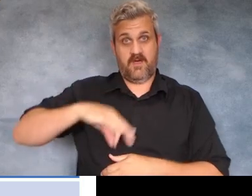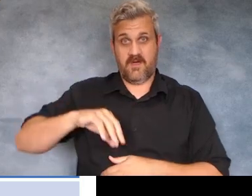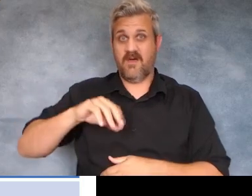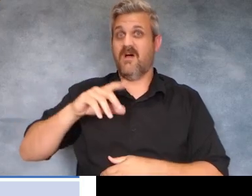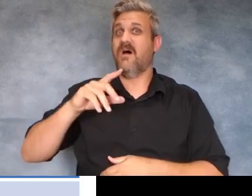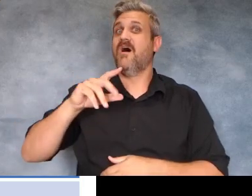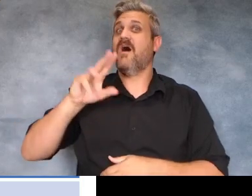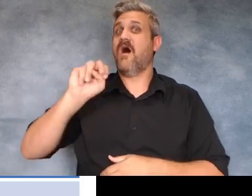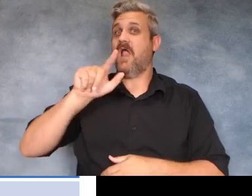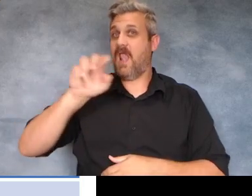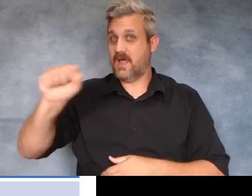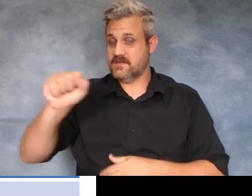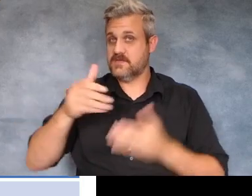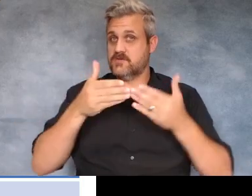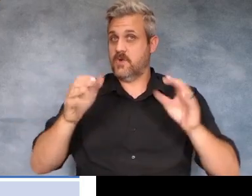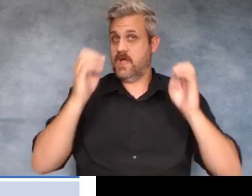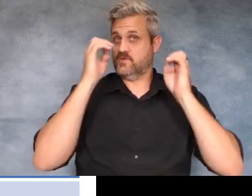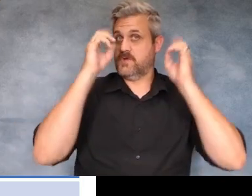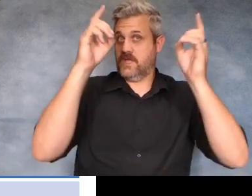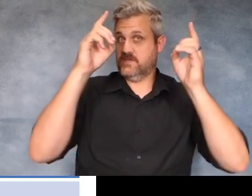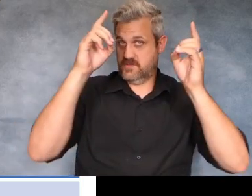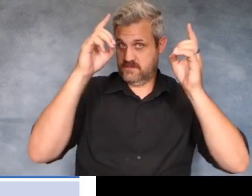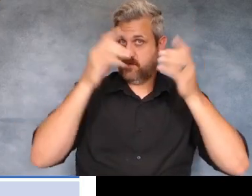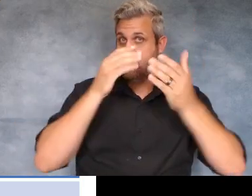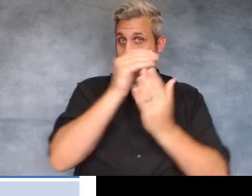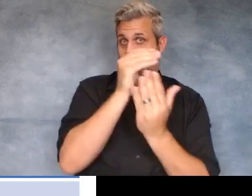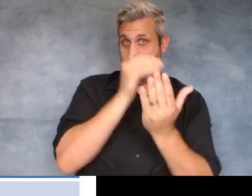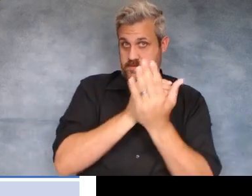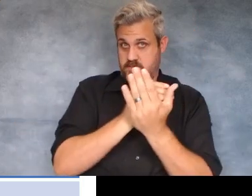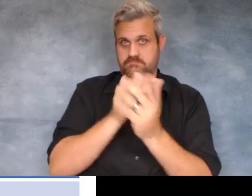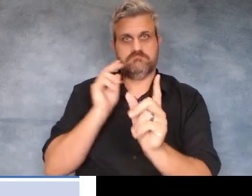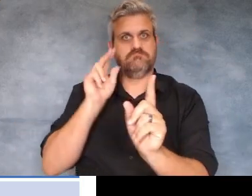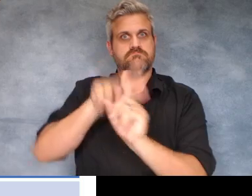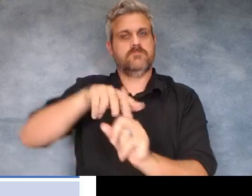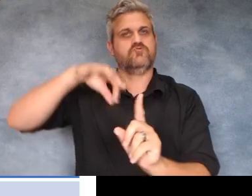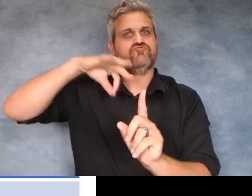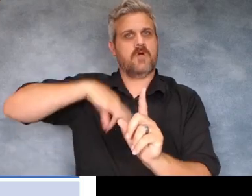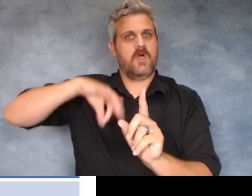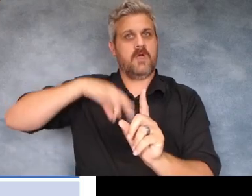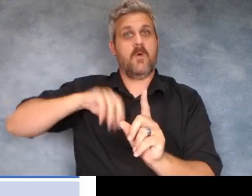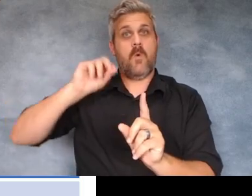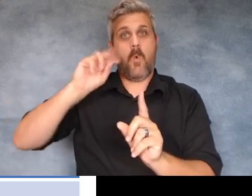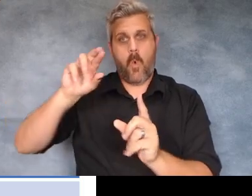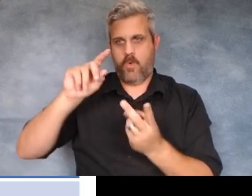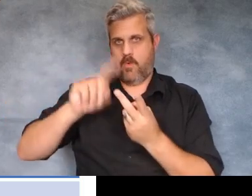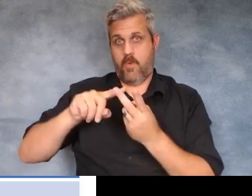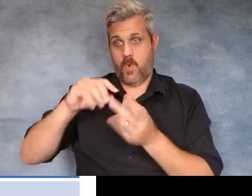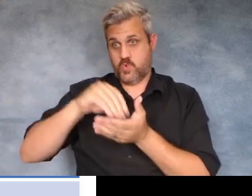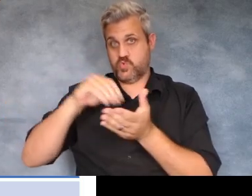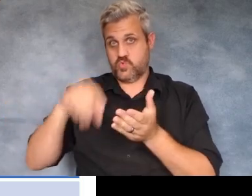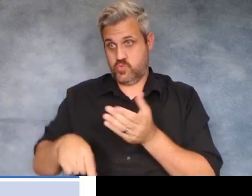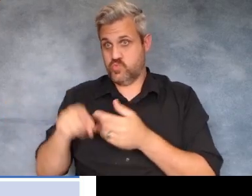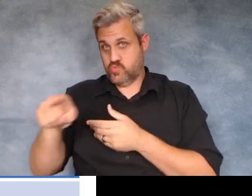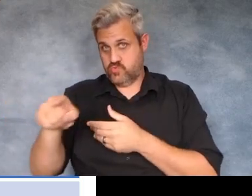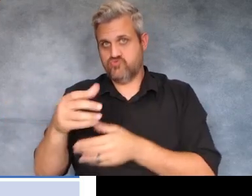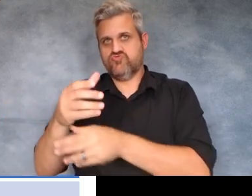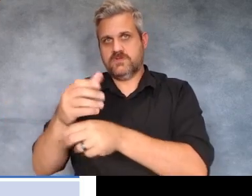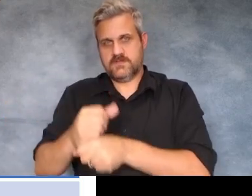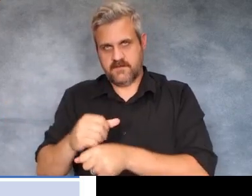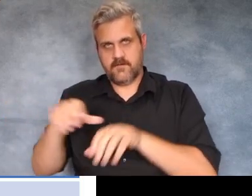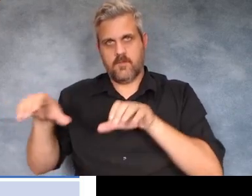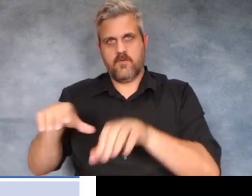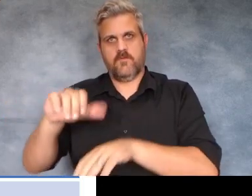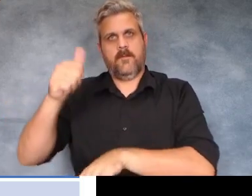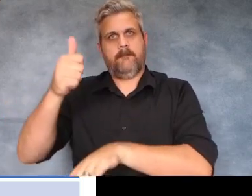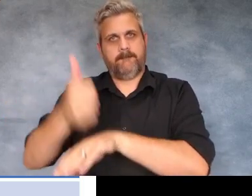general education course with credits assigned to it, or if the student is receiving performance-based credits for any